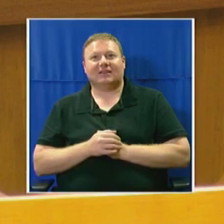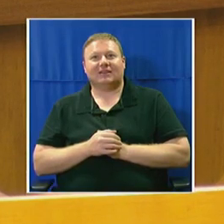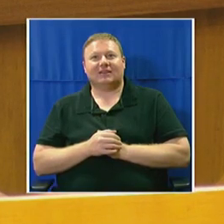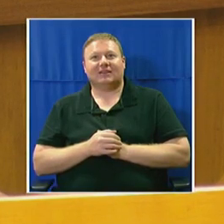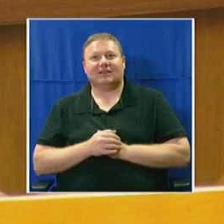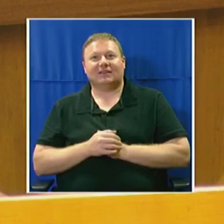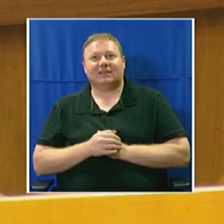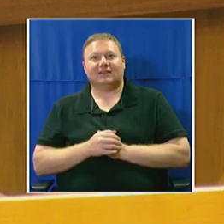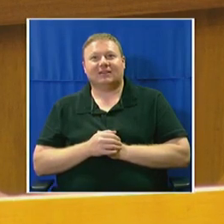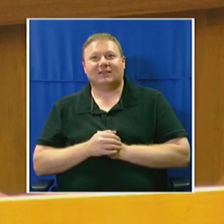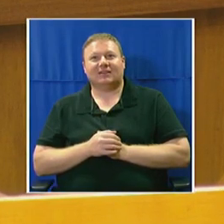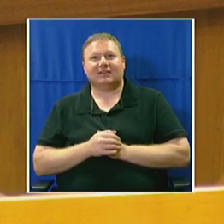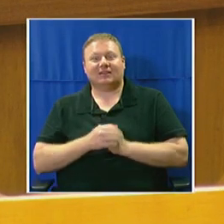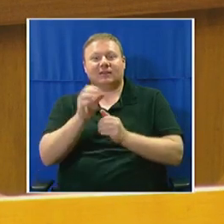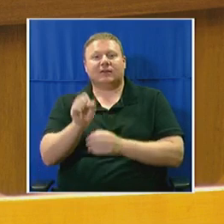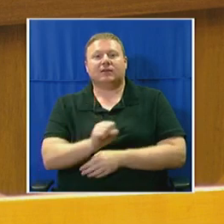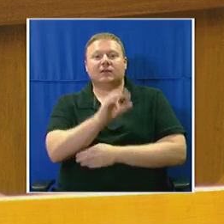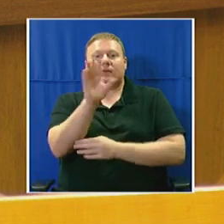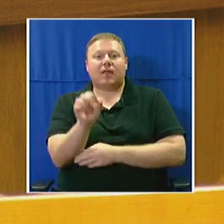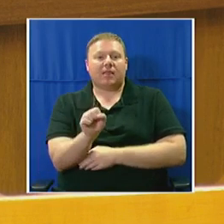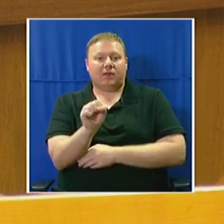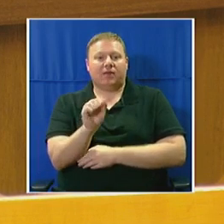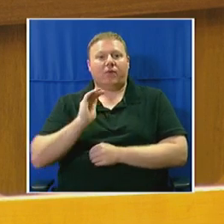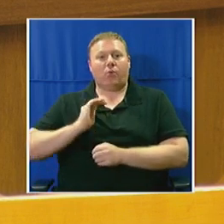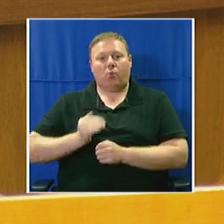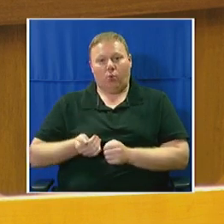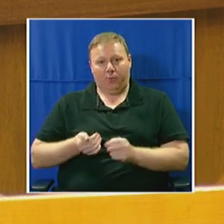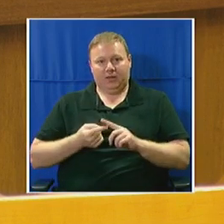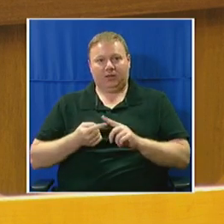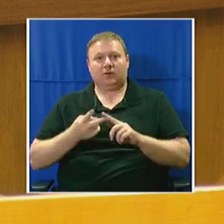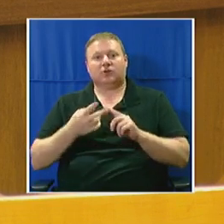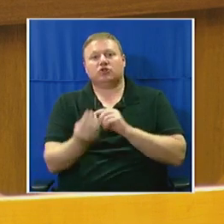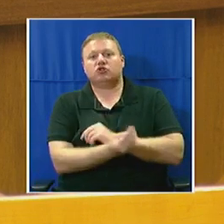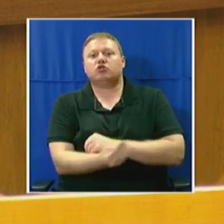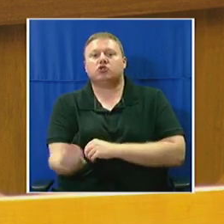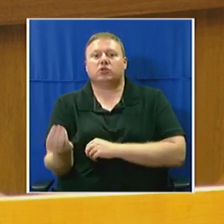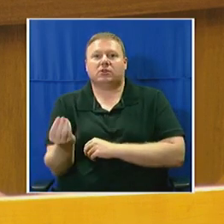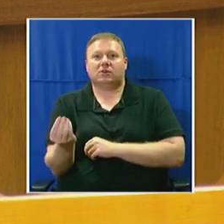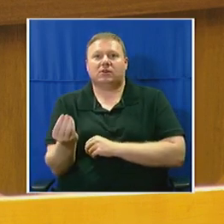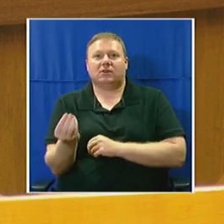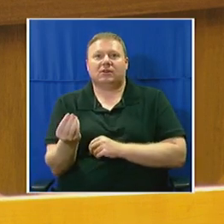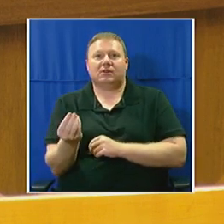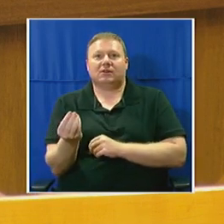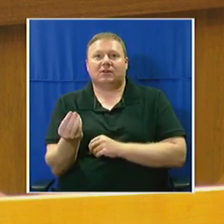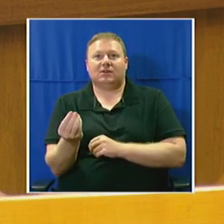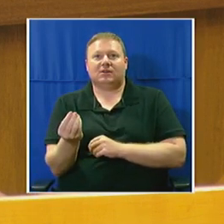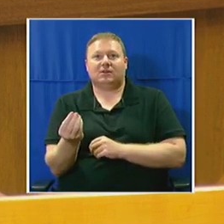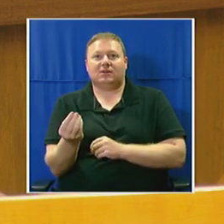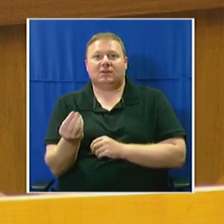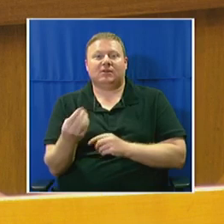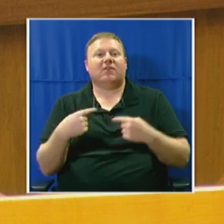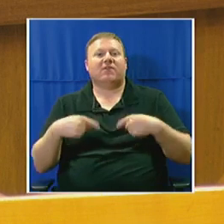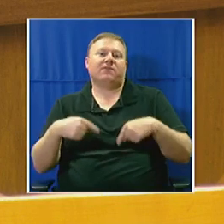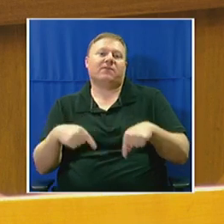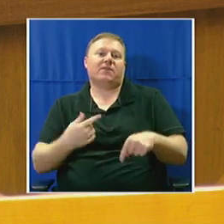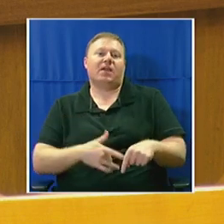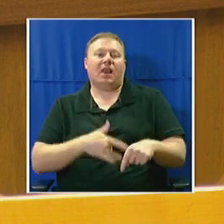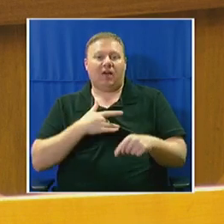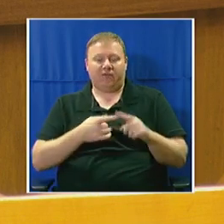Sharif South African women and children live a life riddled with fear